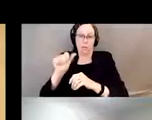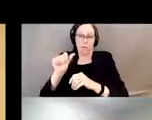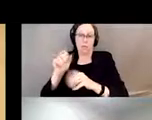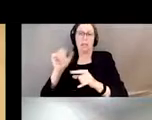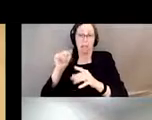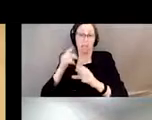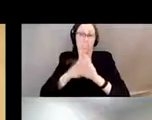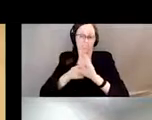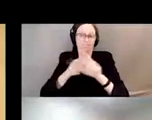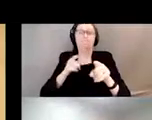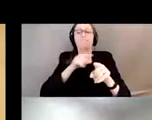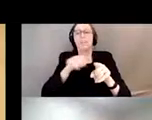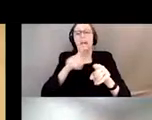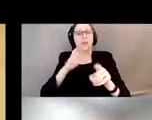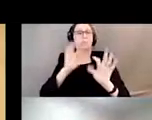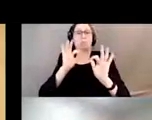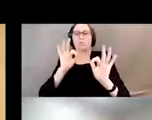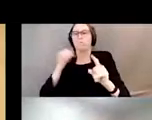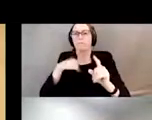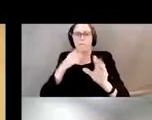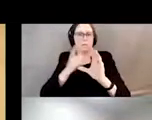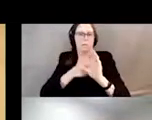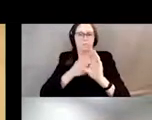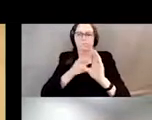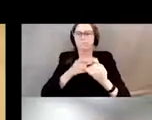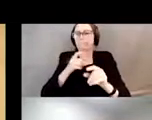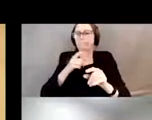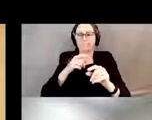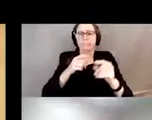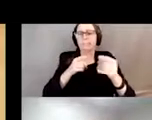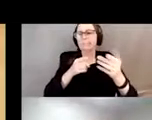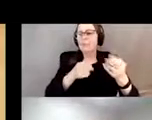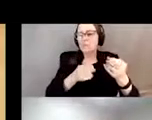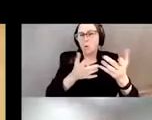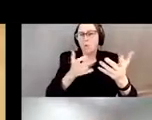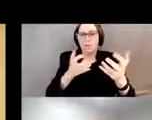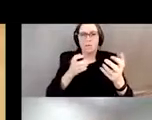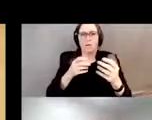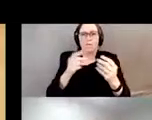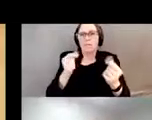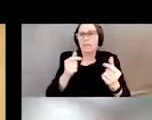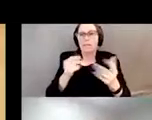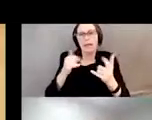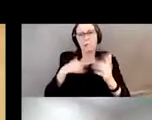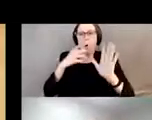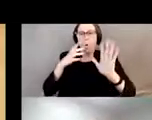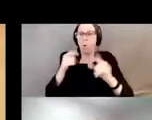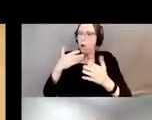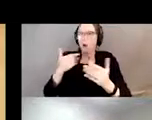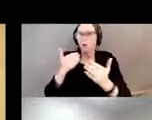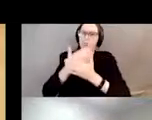Soviet Union, which is building alliance systems in Asia. Okay. Now all of a sudden there's this new friendly communist